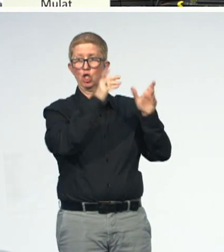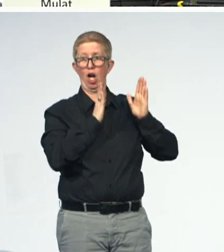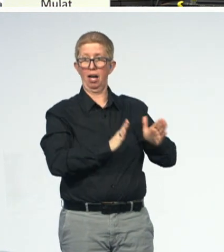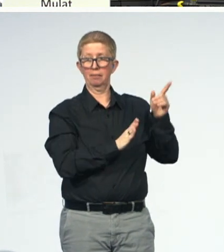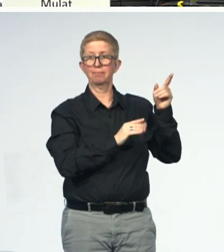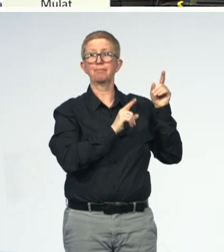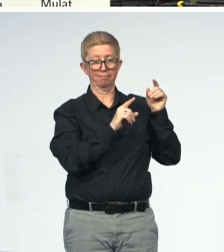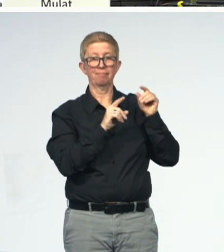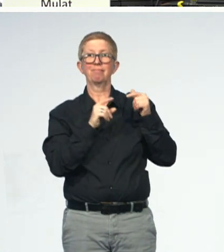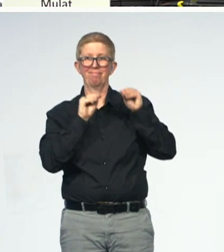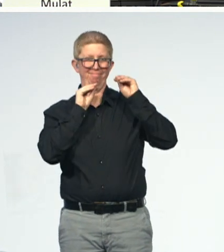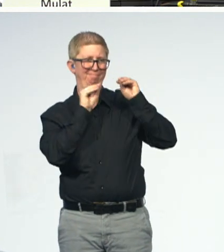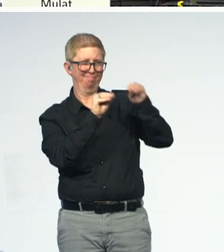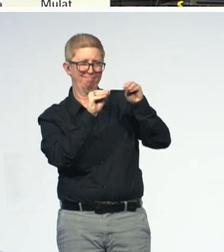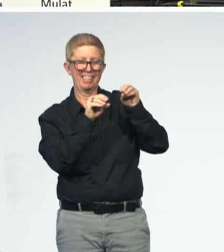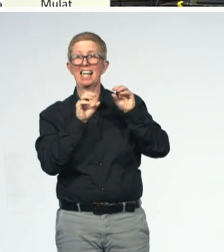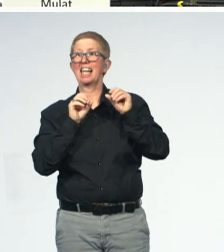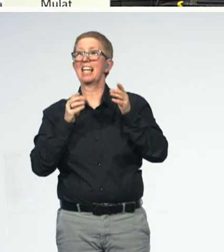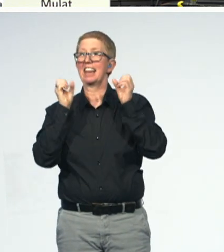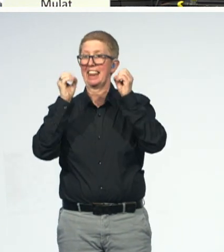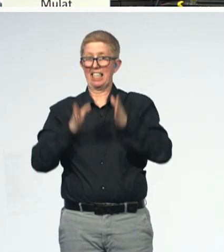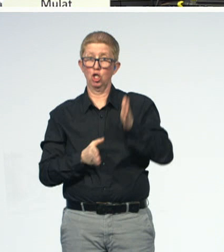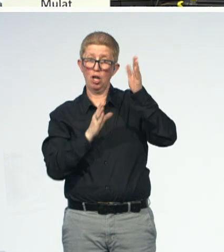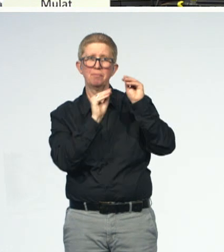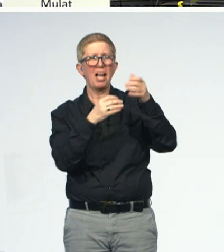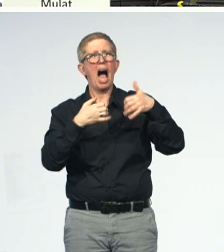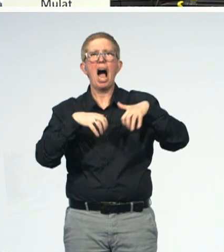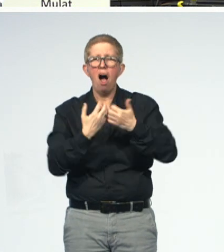The in-service training was provided